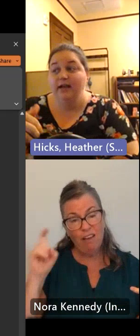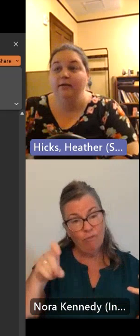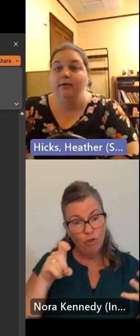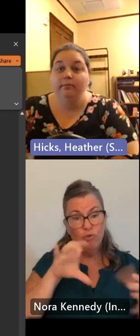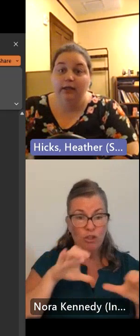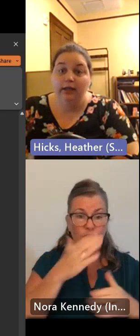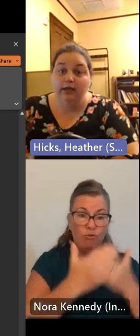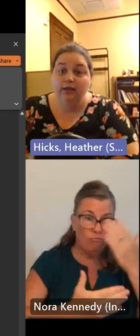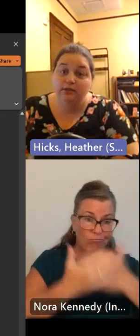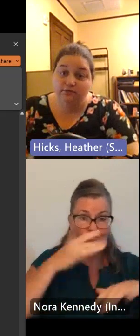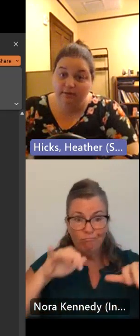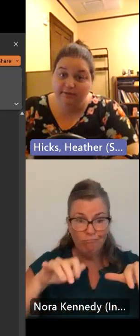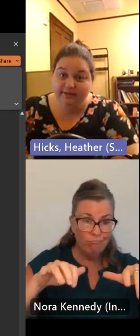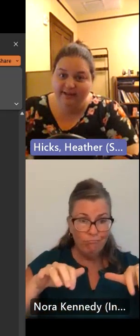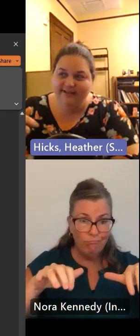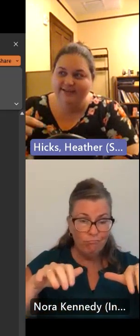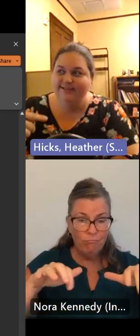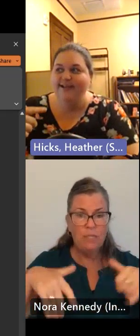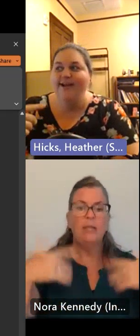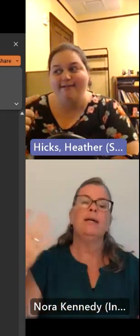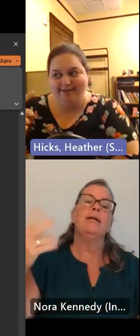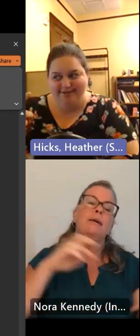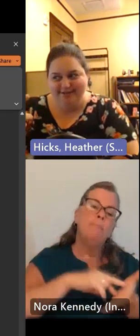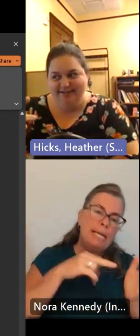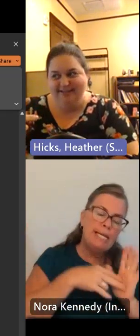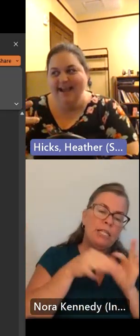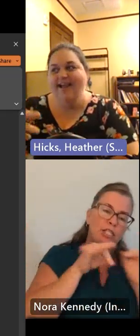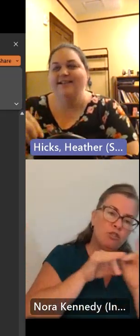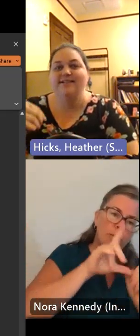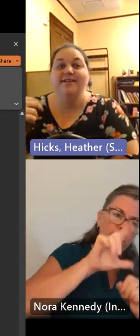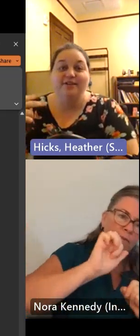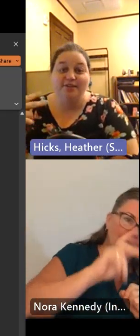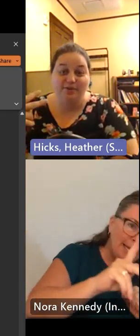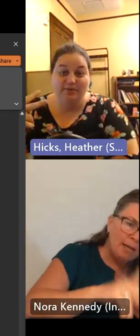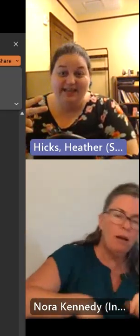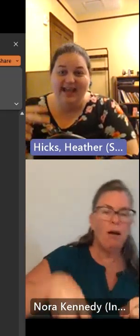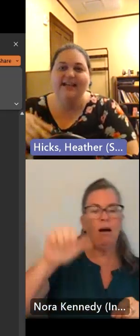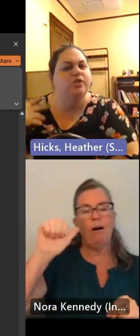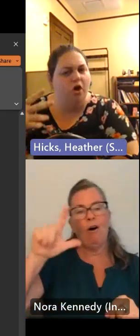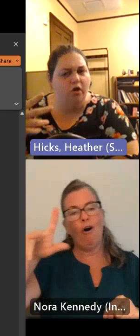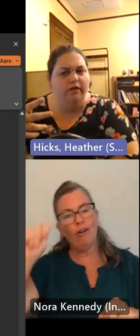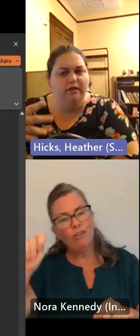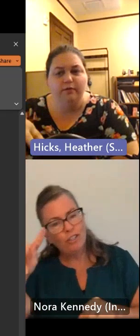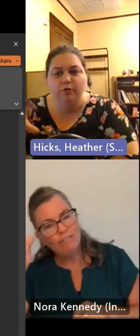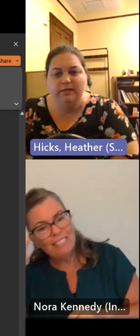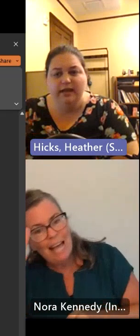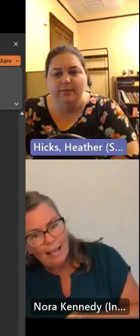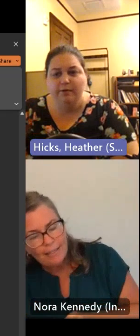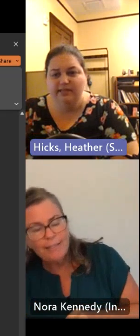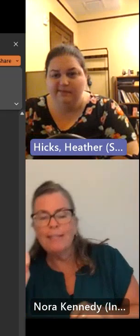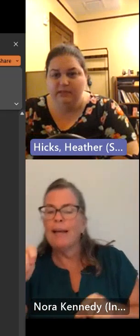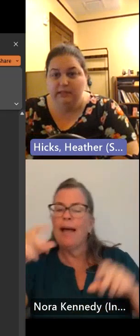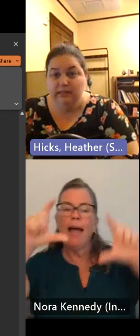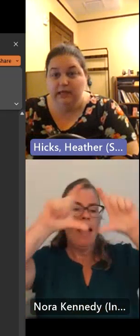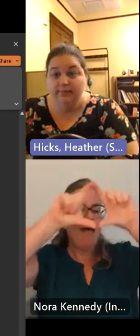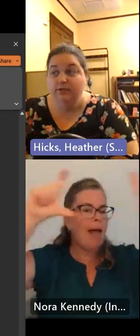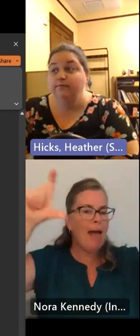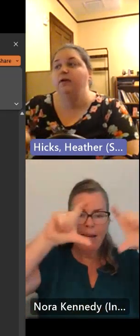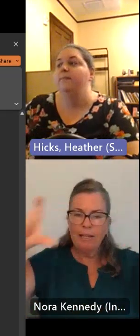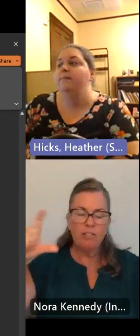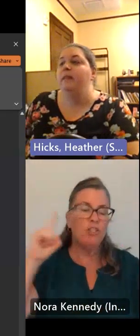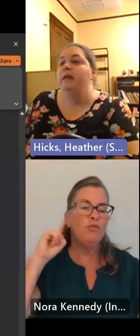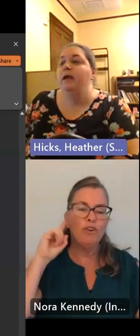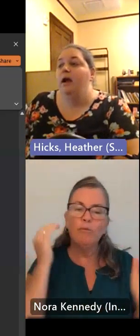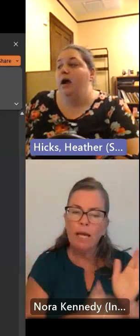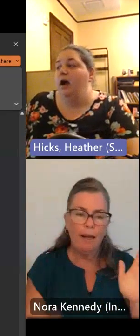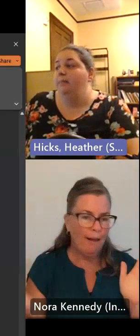on design, meaning descriptive links, alternate text, using headings, all the things you've heard me say about 17 times so